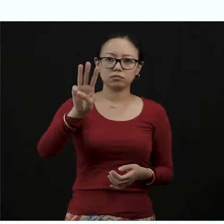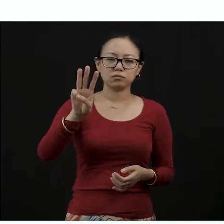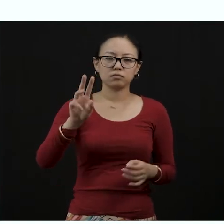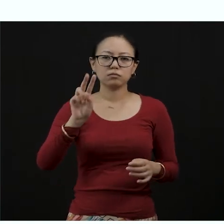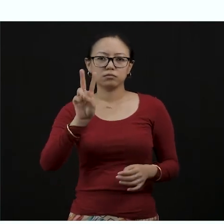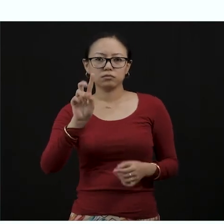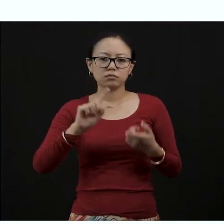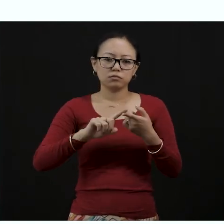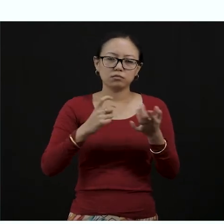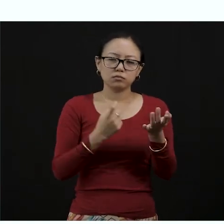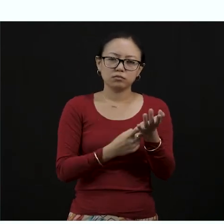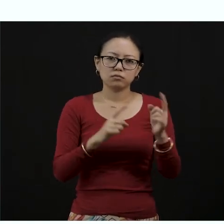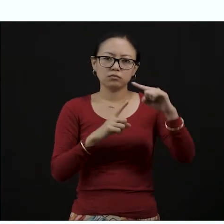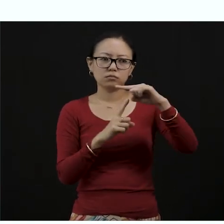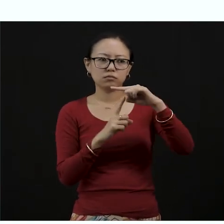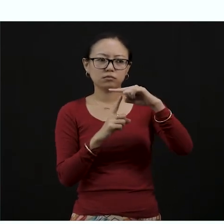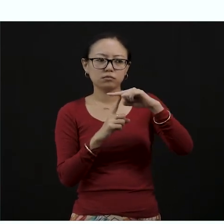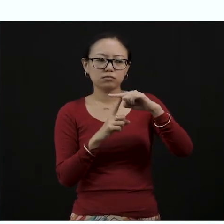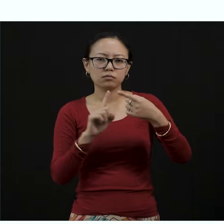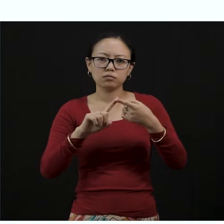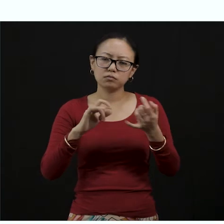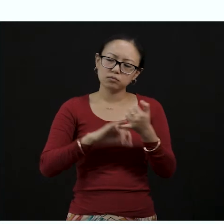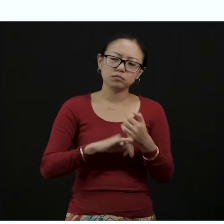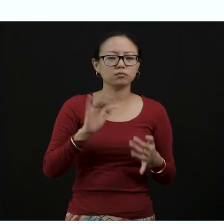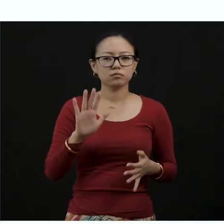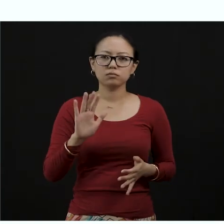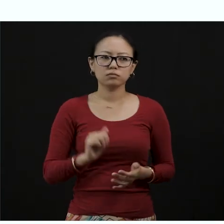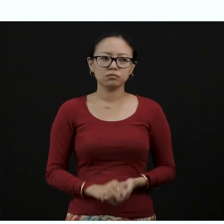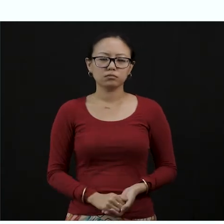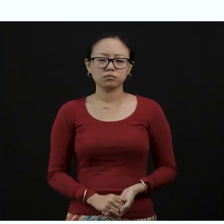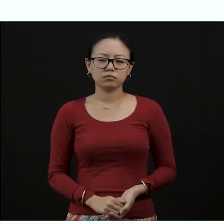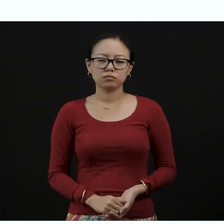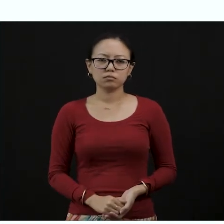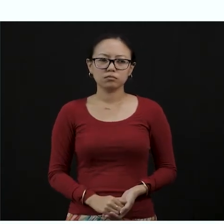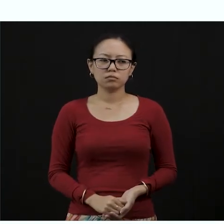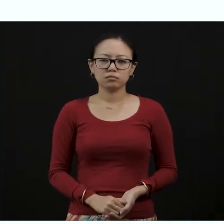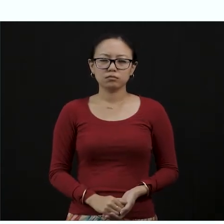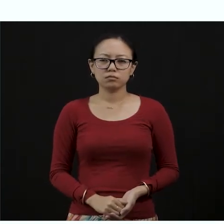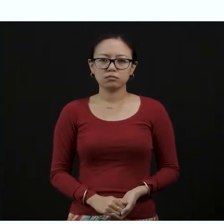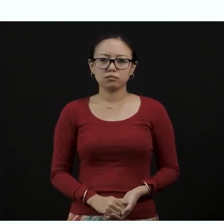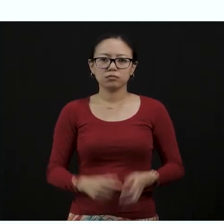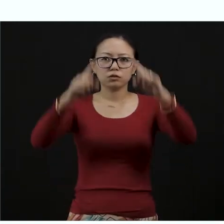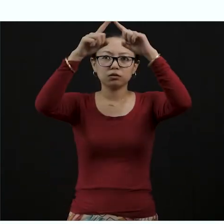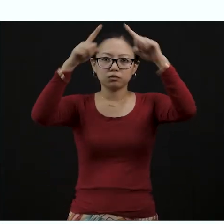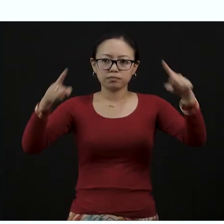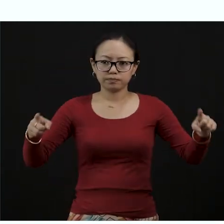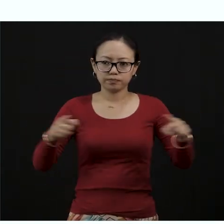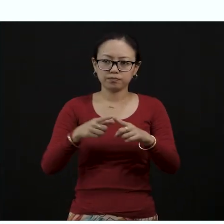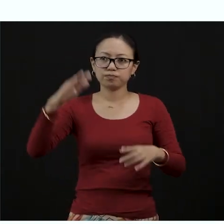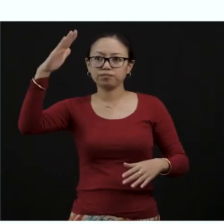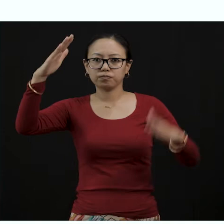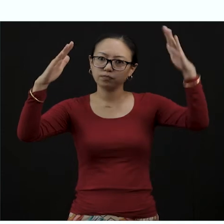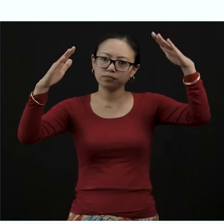This is your side, another side, and another side. Altogether, we have three sides, and again